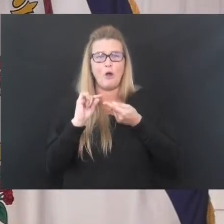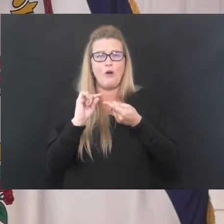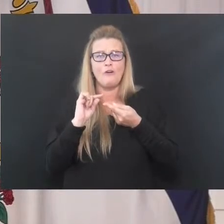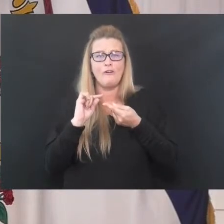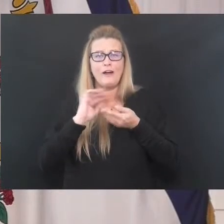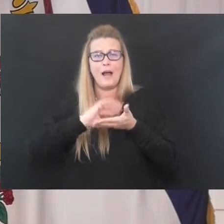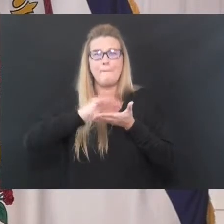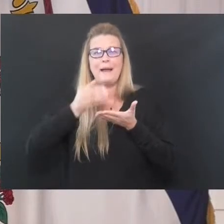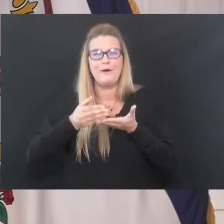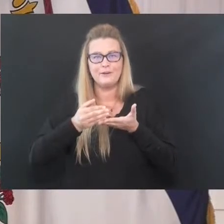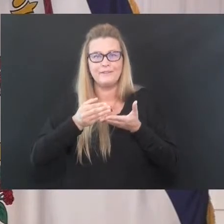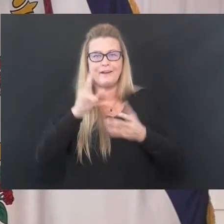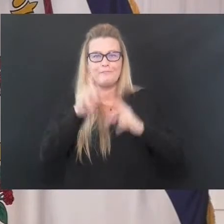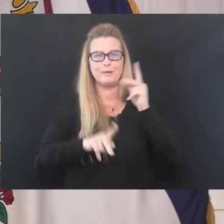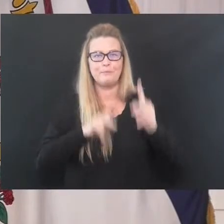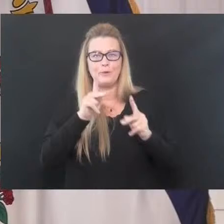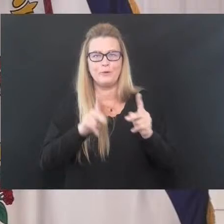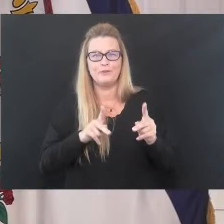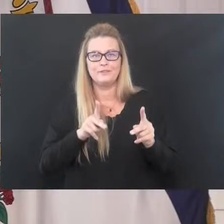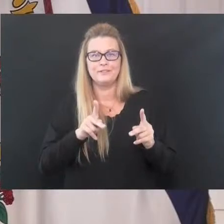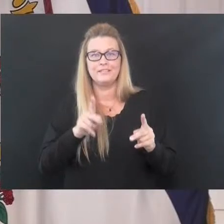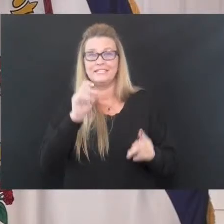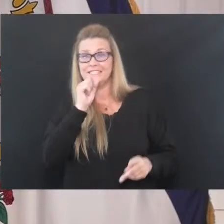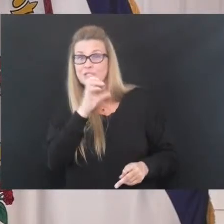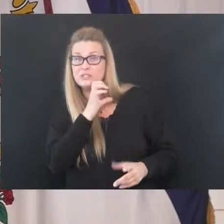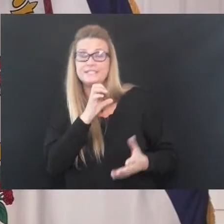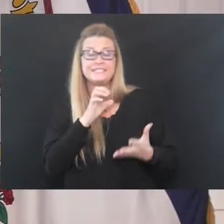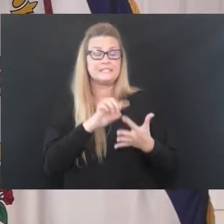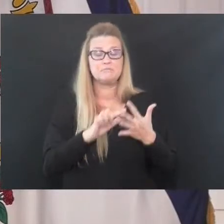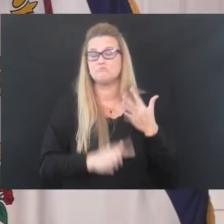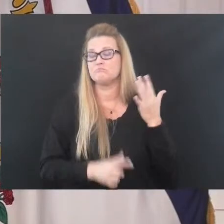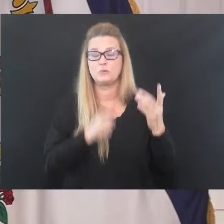our other folks, the elderly or whomever it may be.